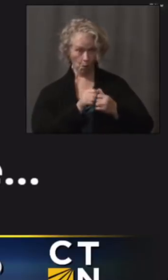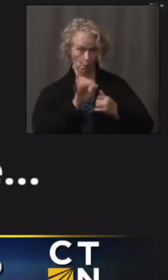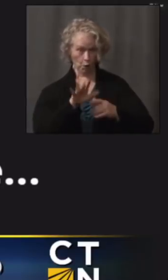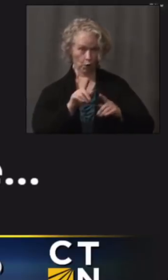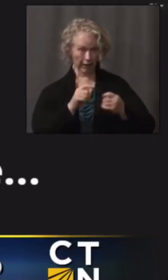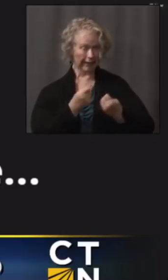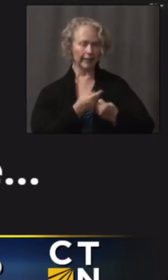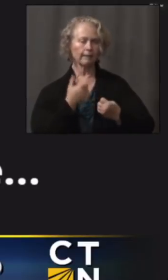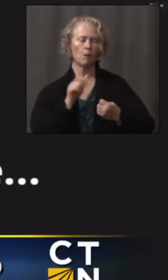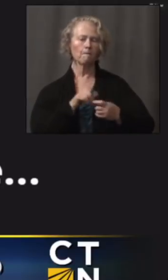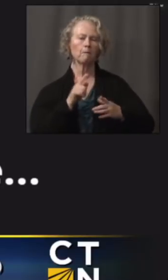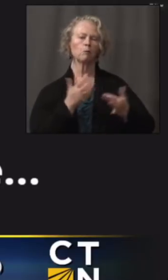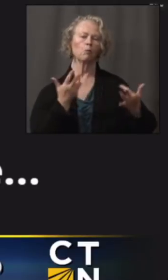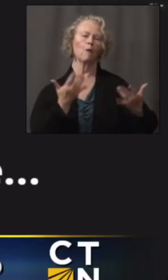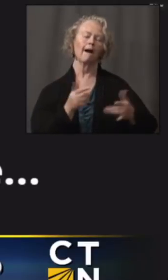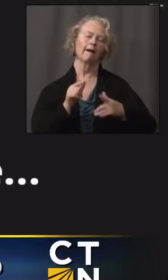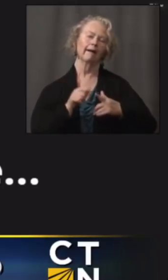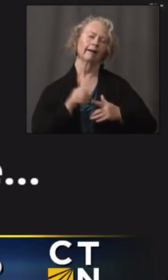20th?